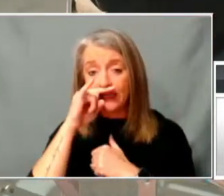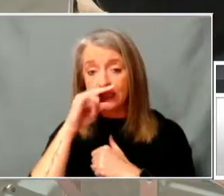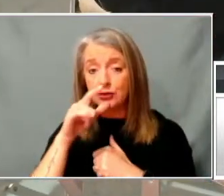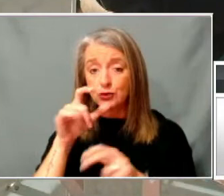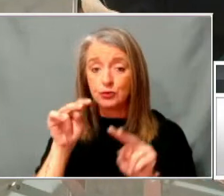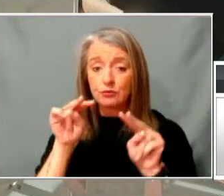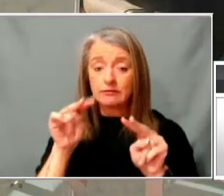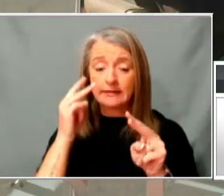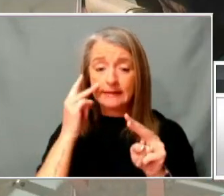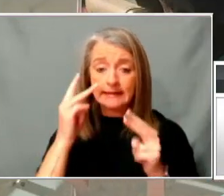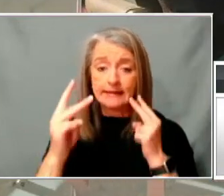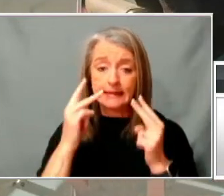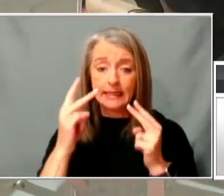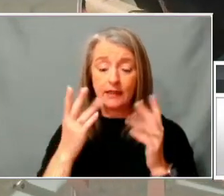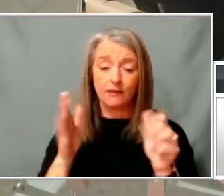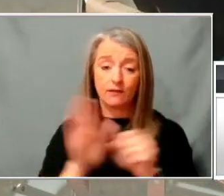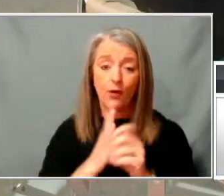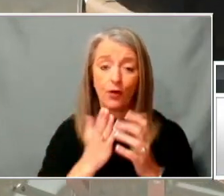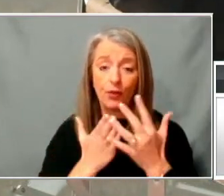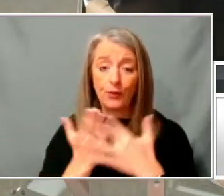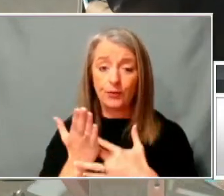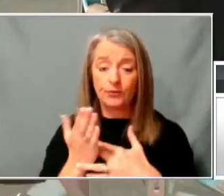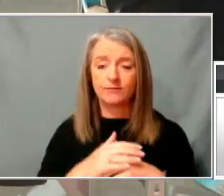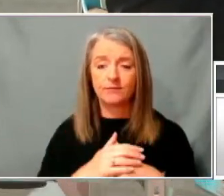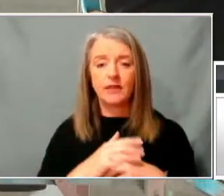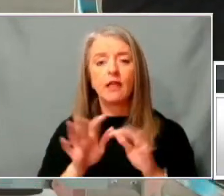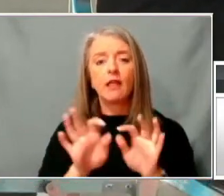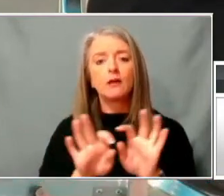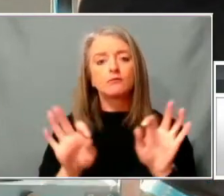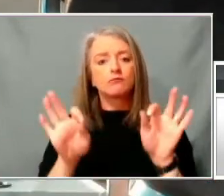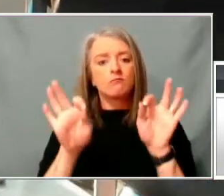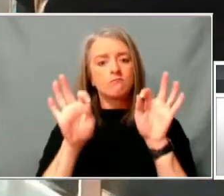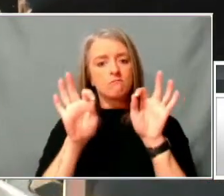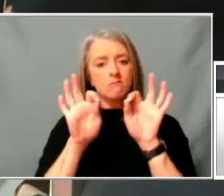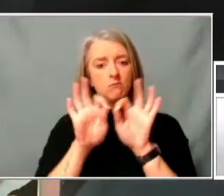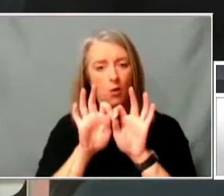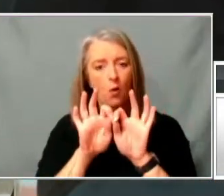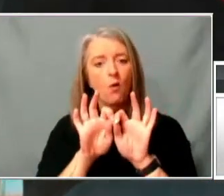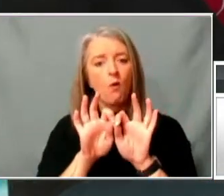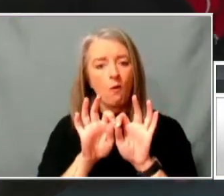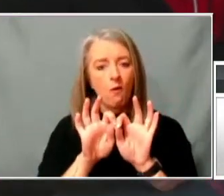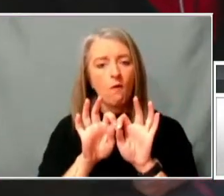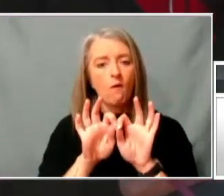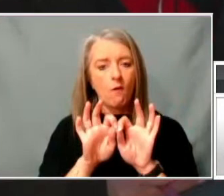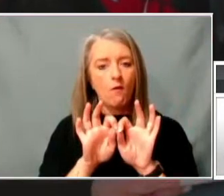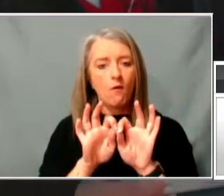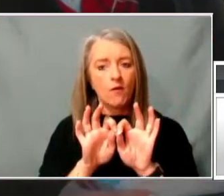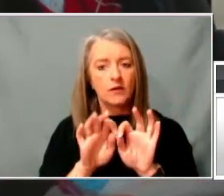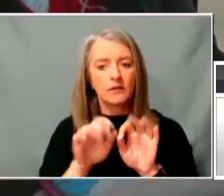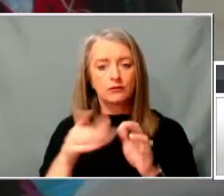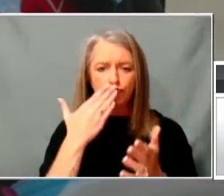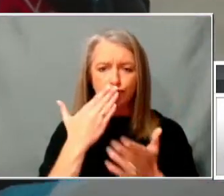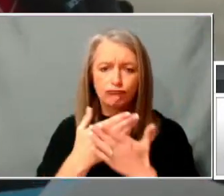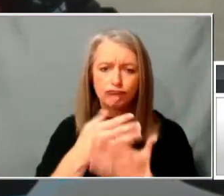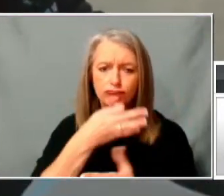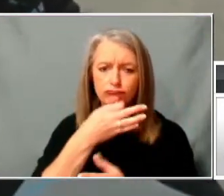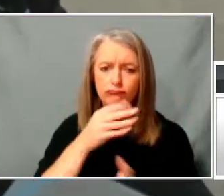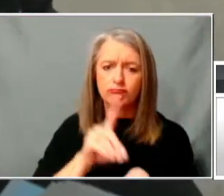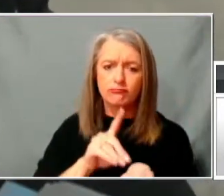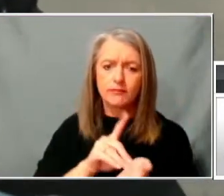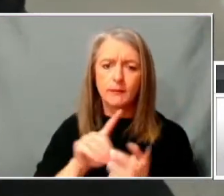seeing this all the way through? Yeah, that's the crucial part. I think the surgeon, as good as Dr. Schroepel is here, he only does his part, but the